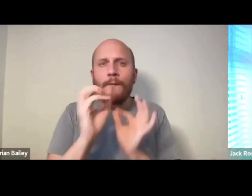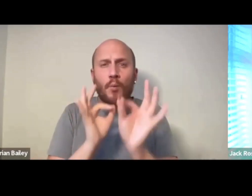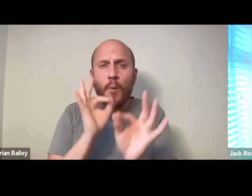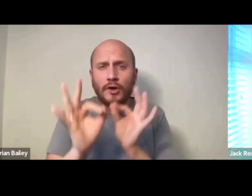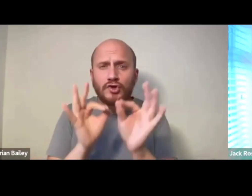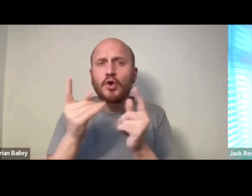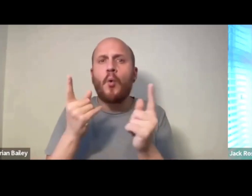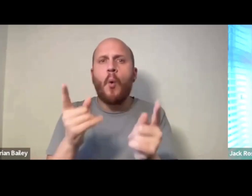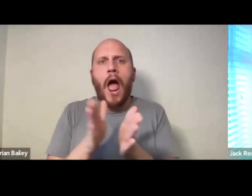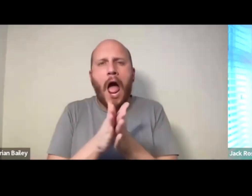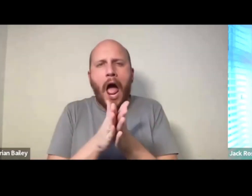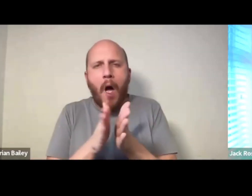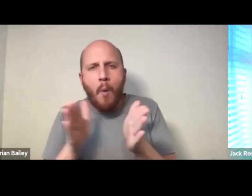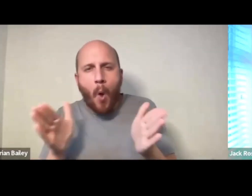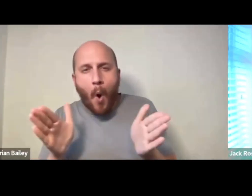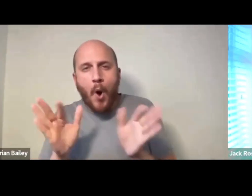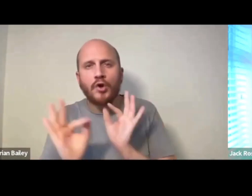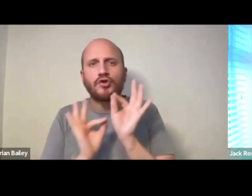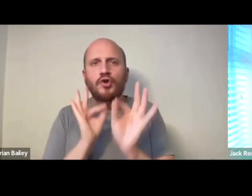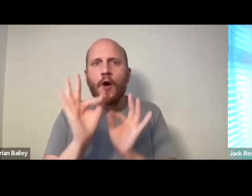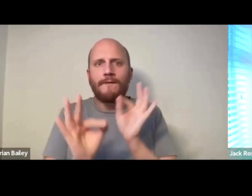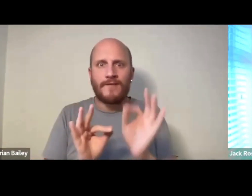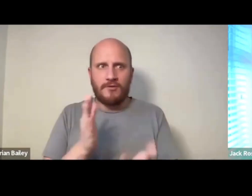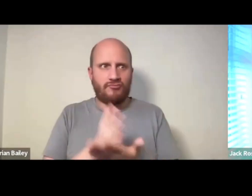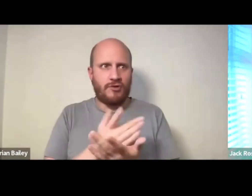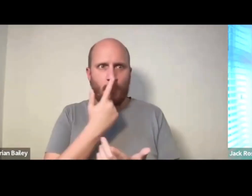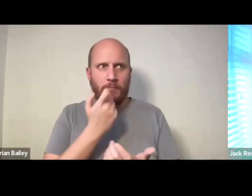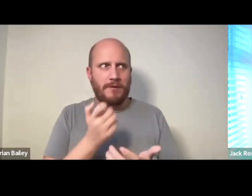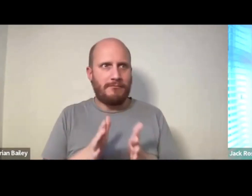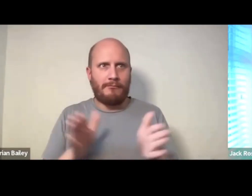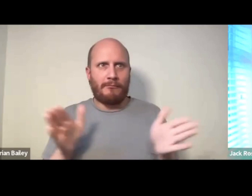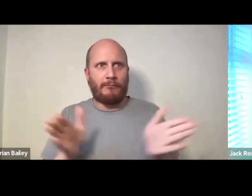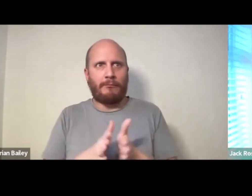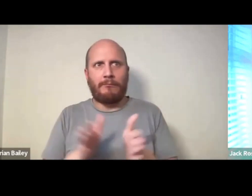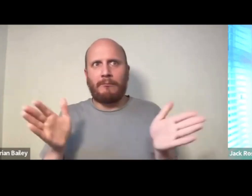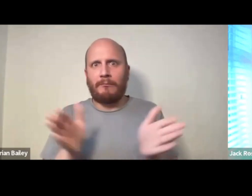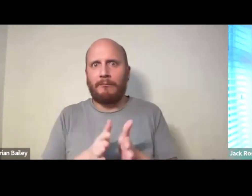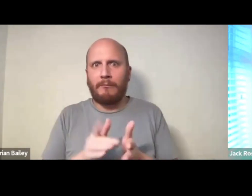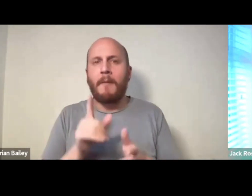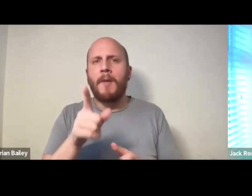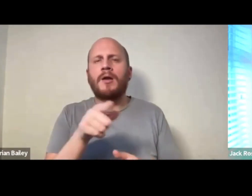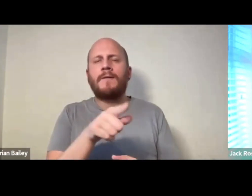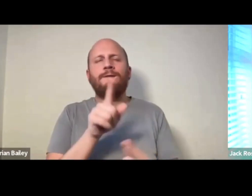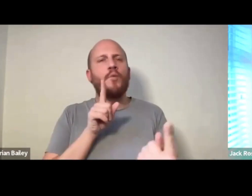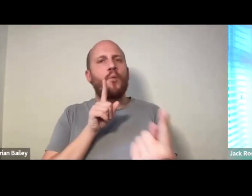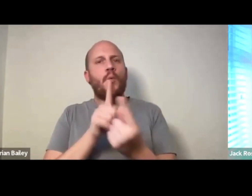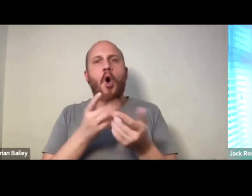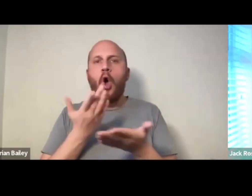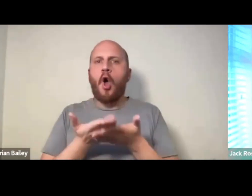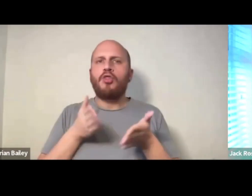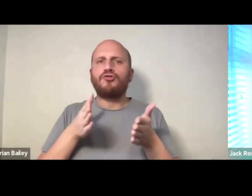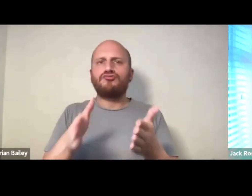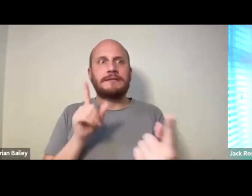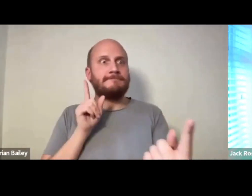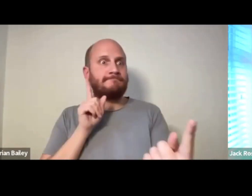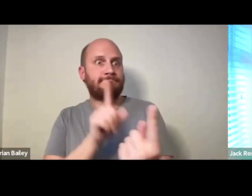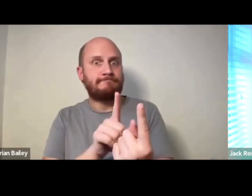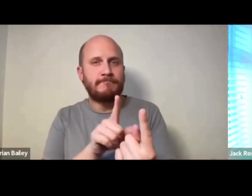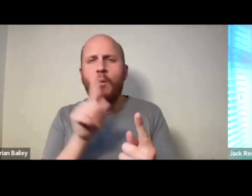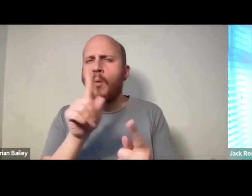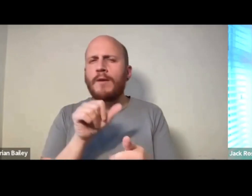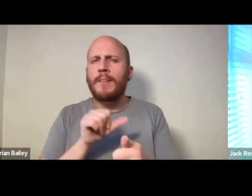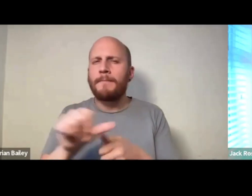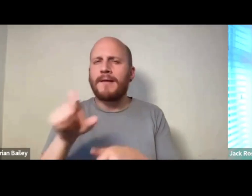of go for of like kind of stopping people on the street type of survey? Yeah, it really depends